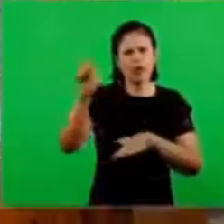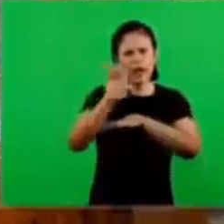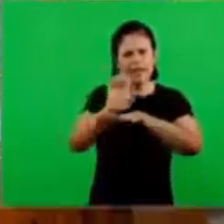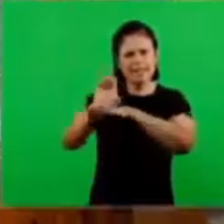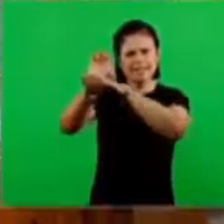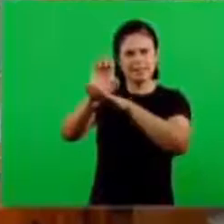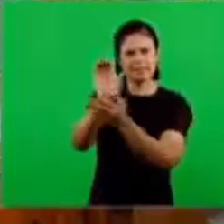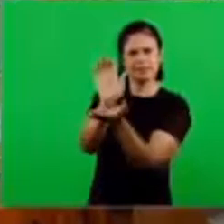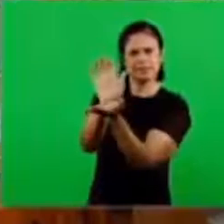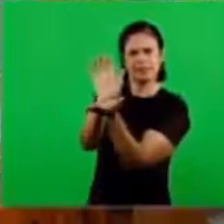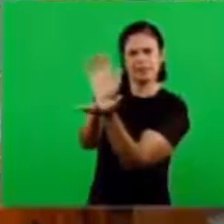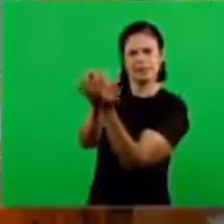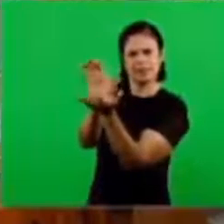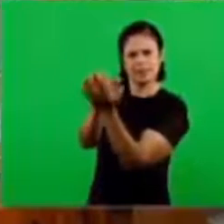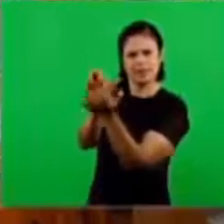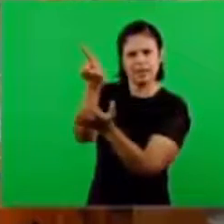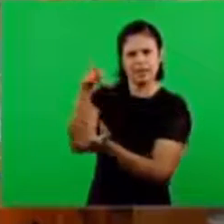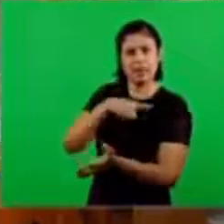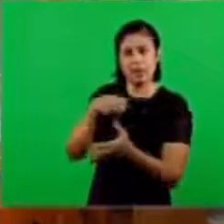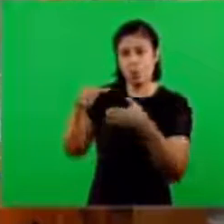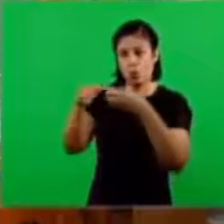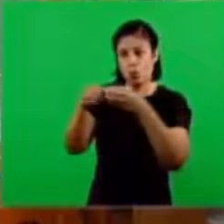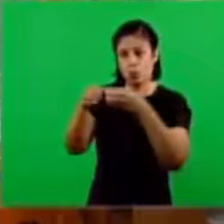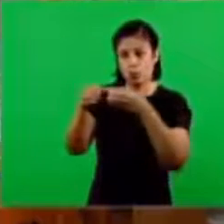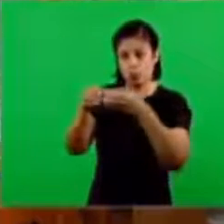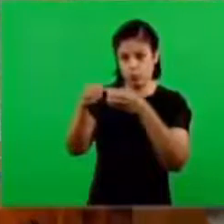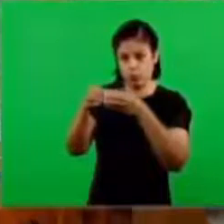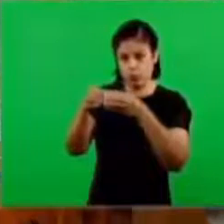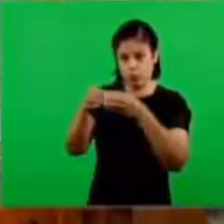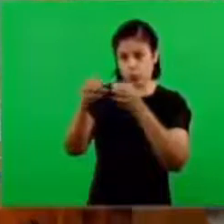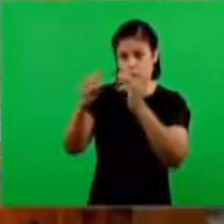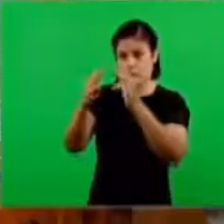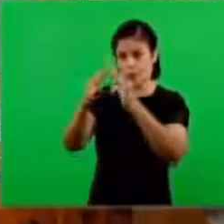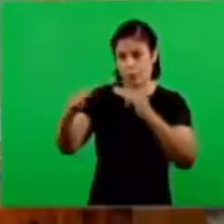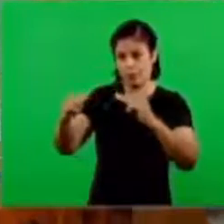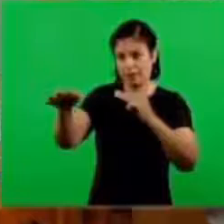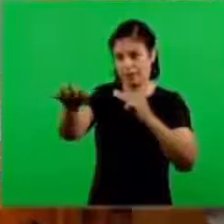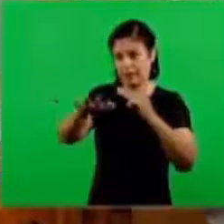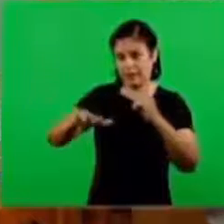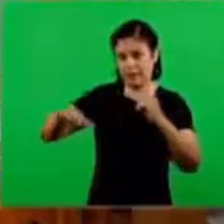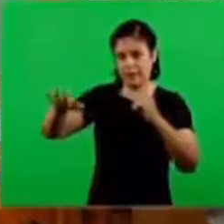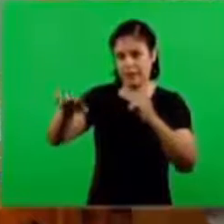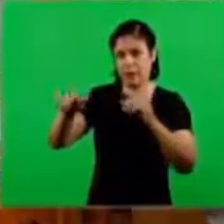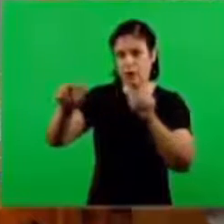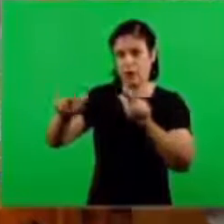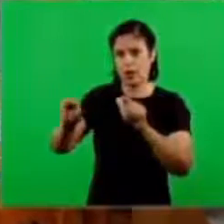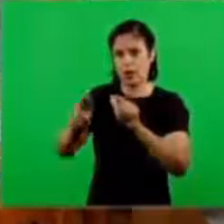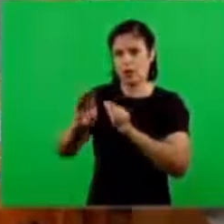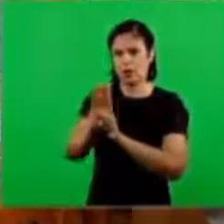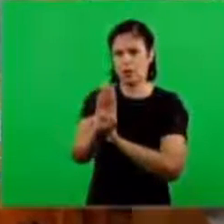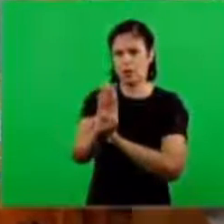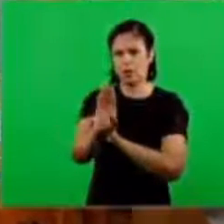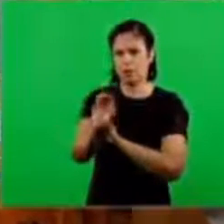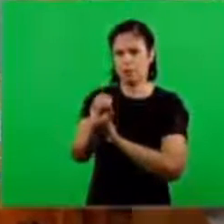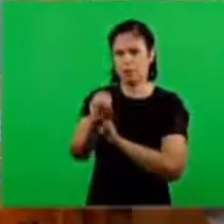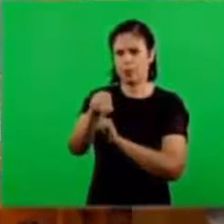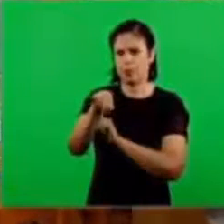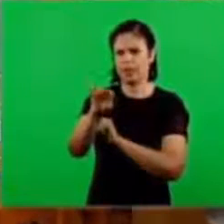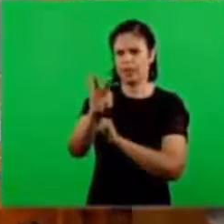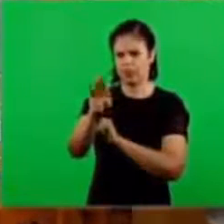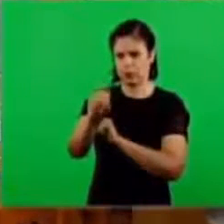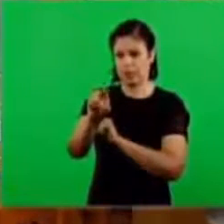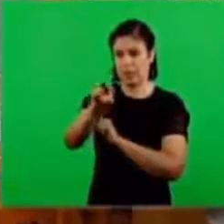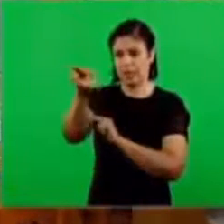have received in Brazil 500 brethren gathered in Manaus, only in the area of Bonito.